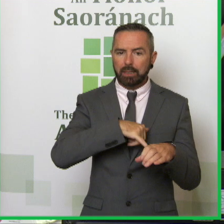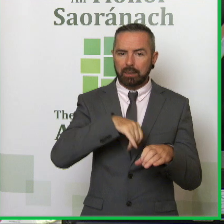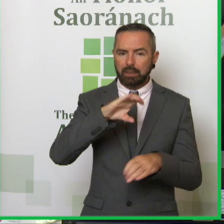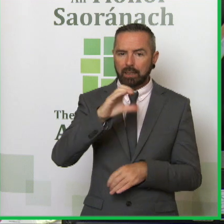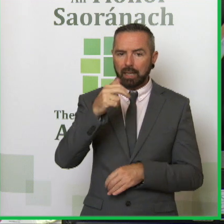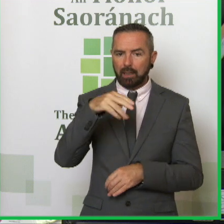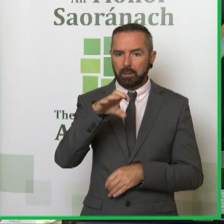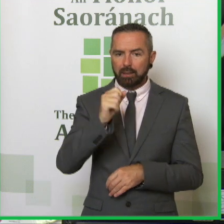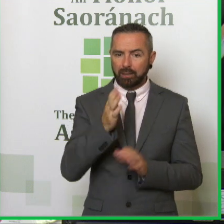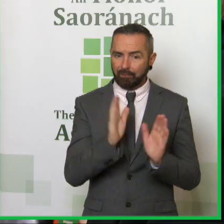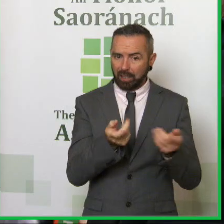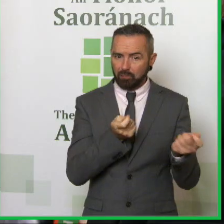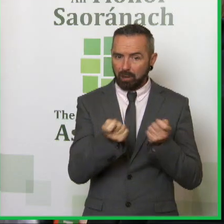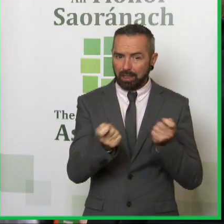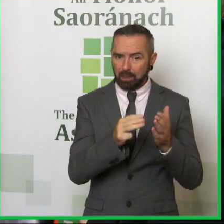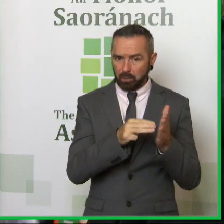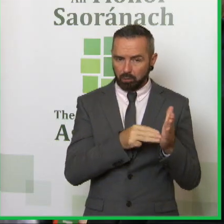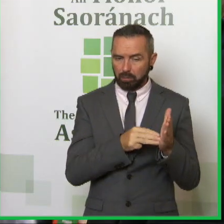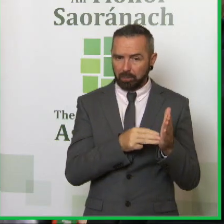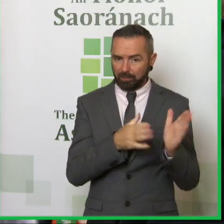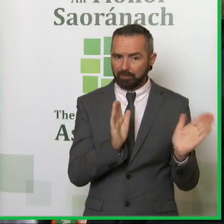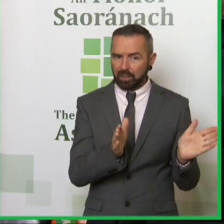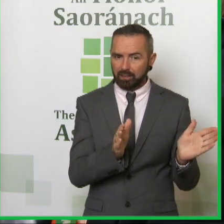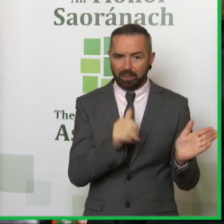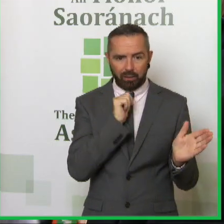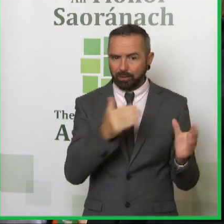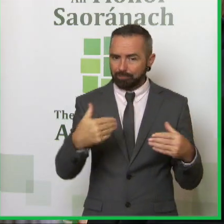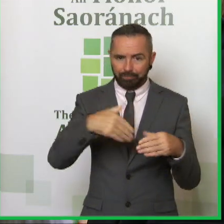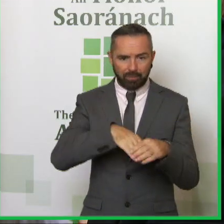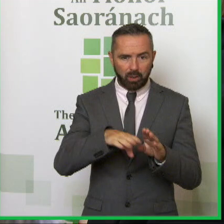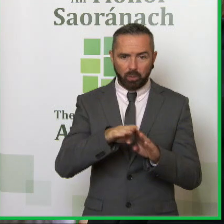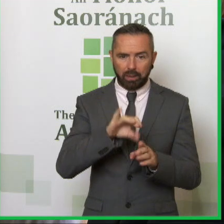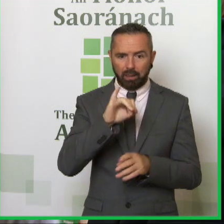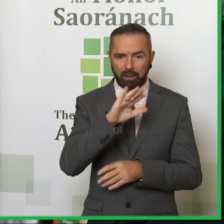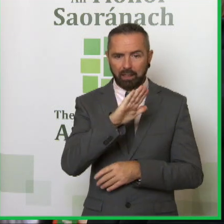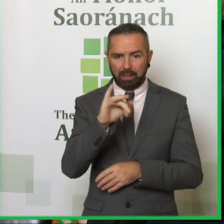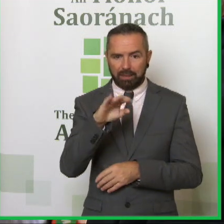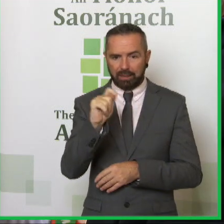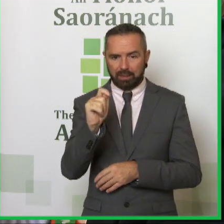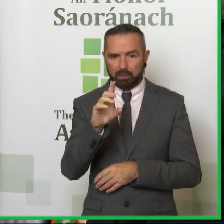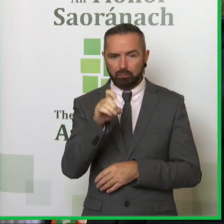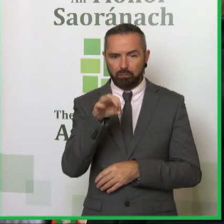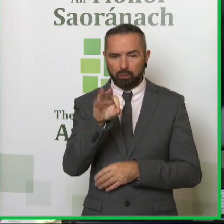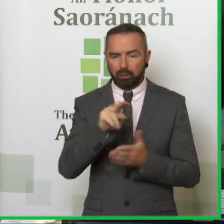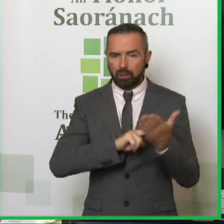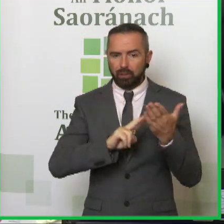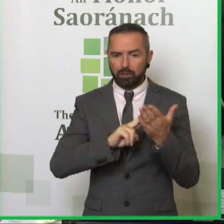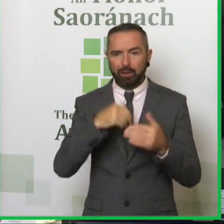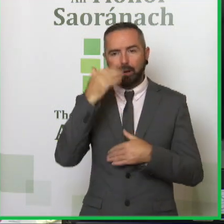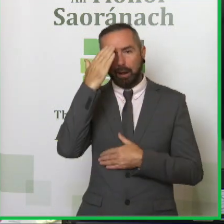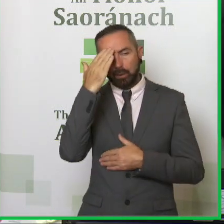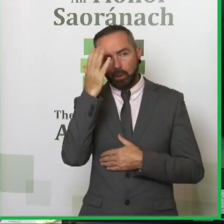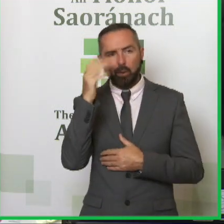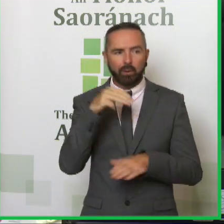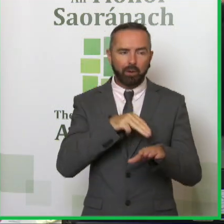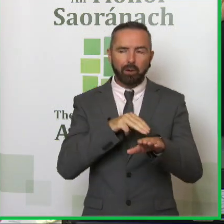already a regulated programme, legislated for, so it doesn't fall under the terms of illicit drugs use. And that's, I know, a contentious issue among